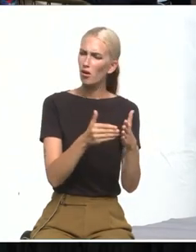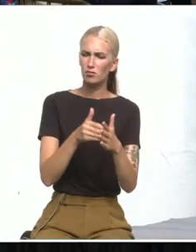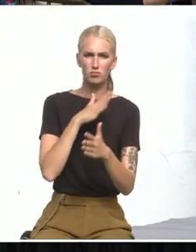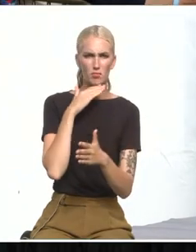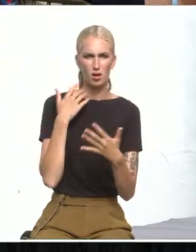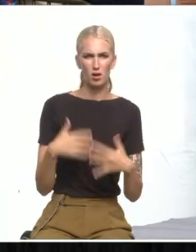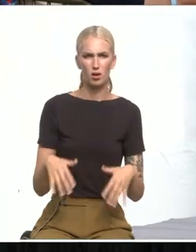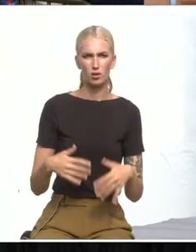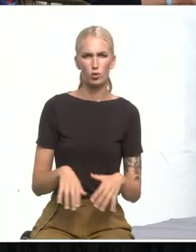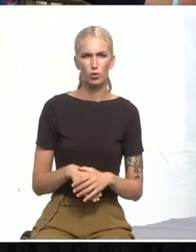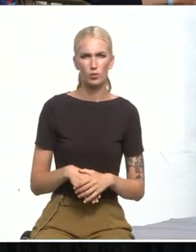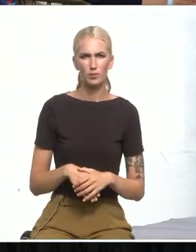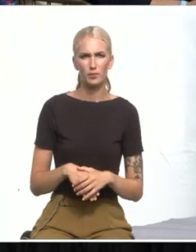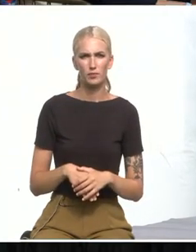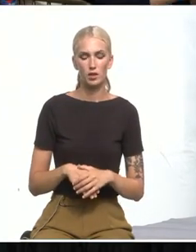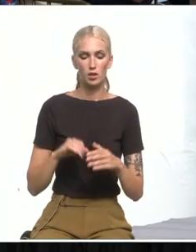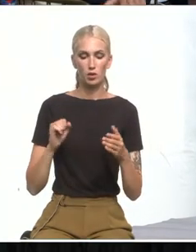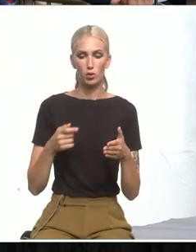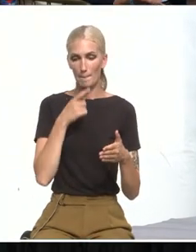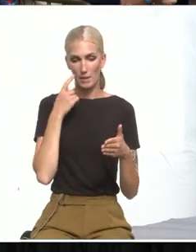As soon as they meet a threshold,